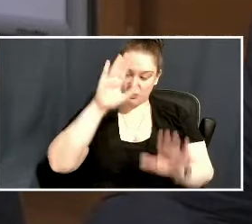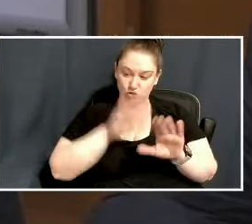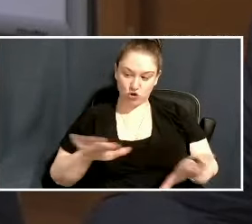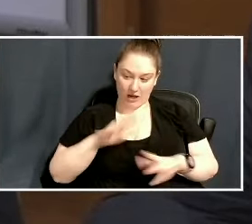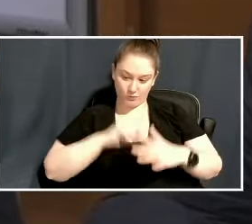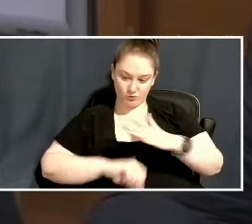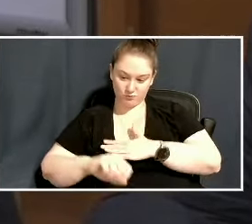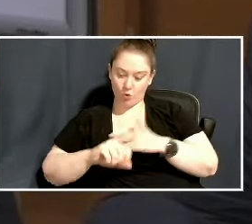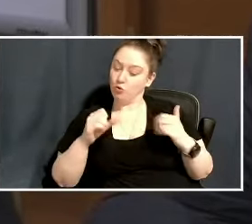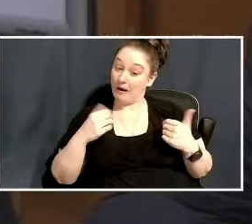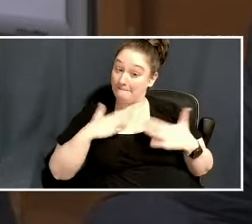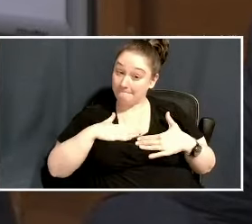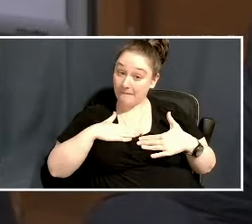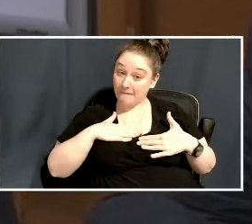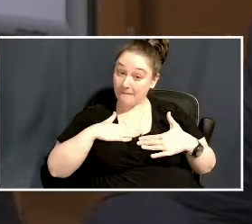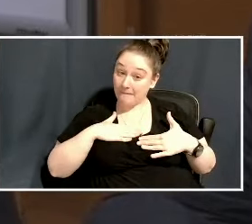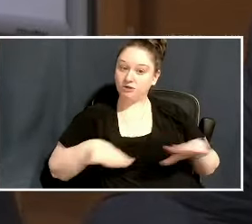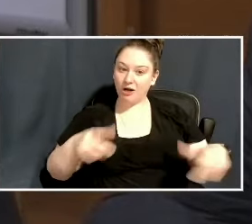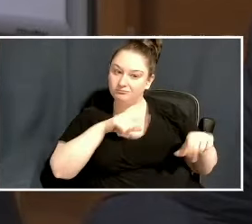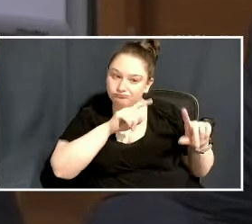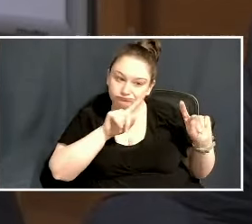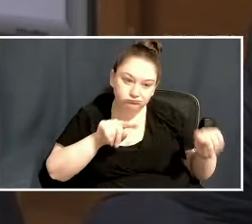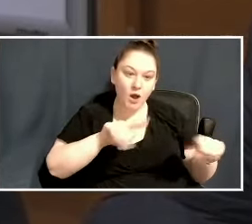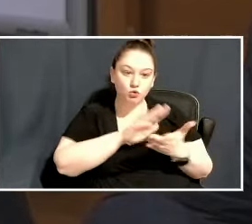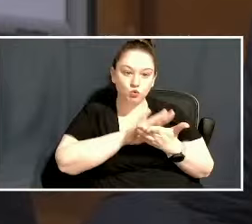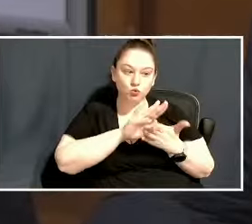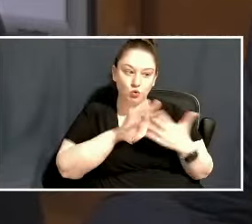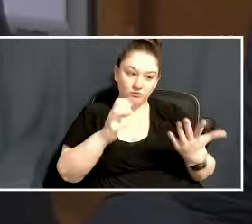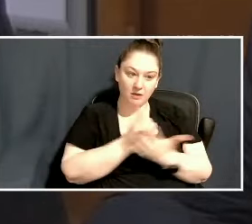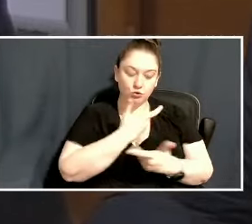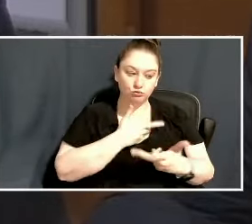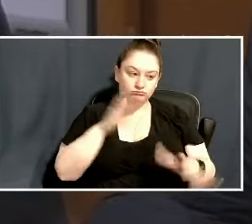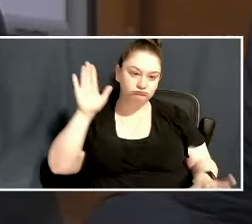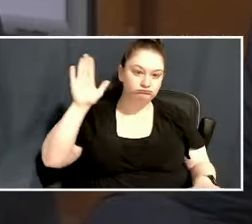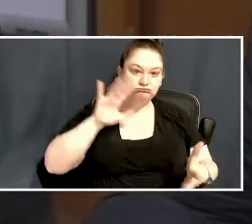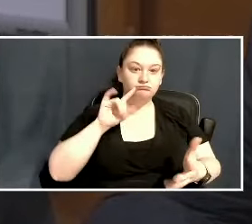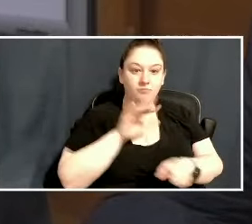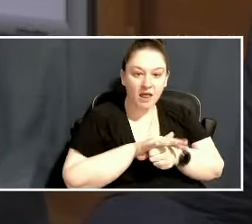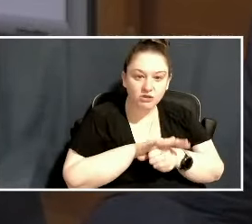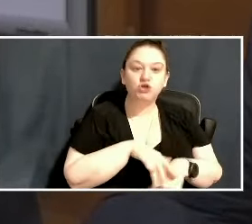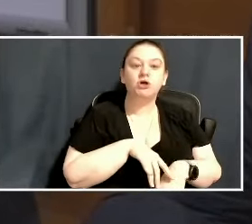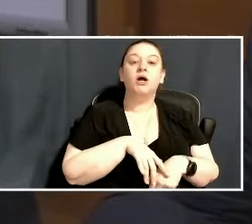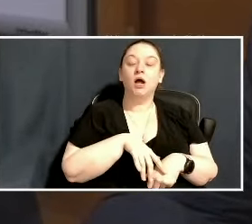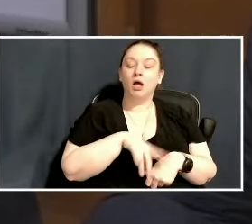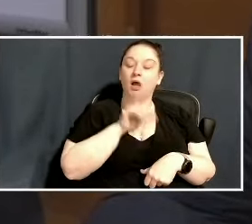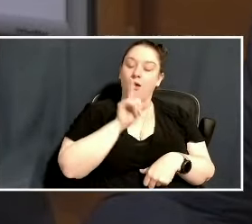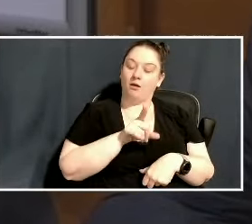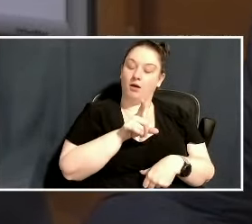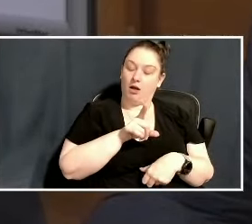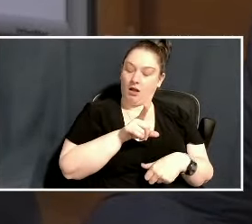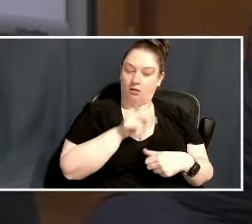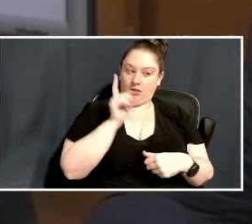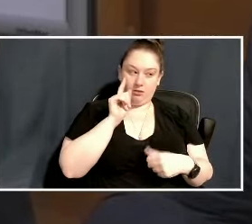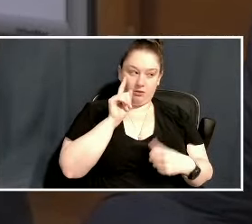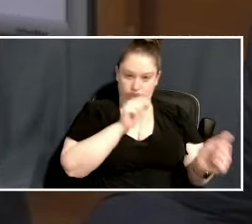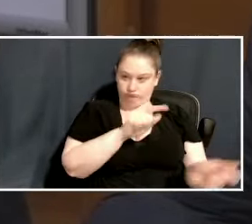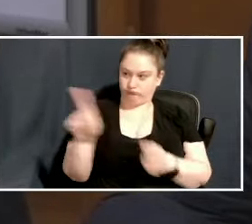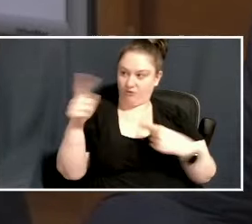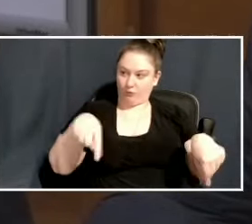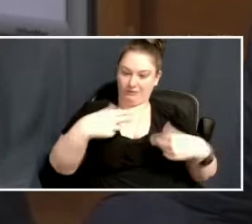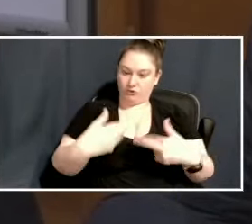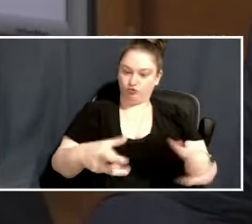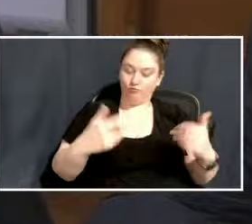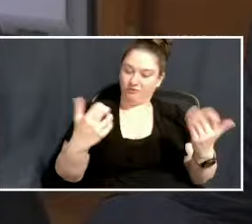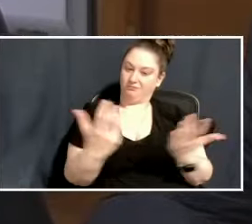And I'm sure everyone in this room has heard or had their kids partake in the pledge. I just wanted to say a couple things